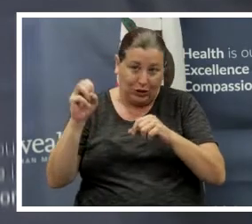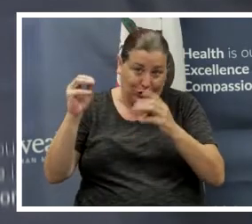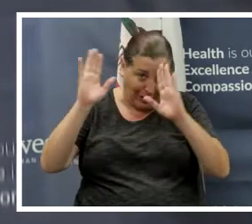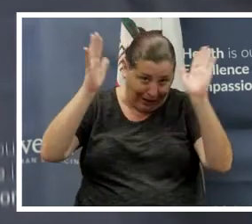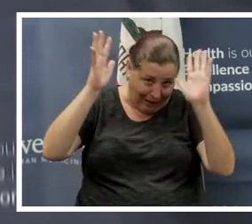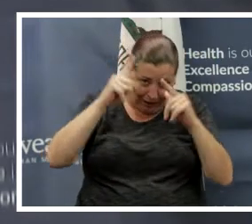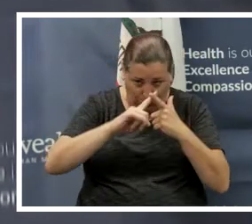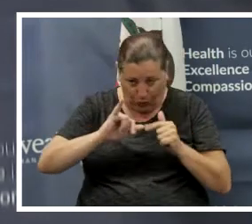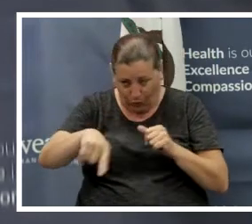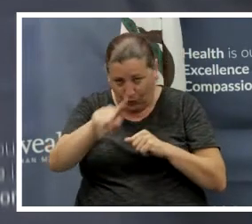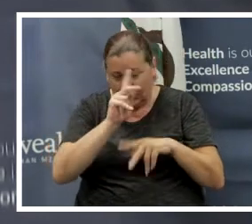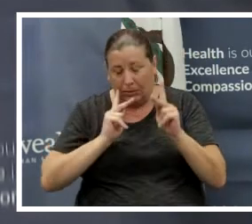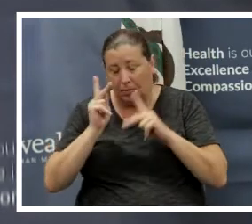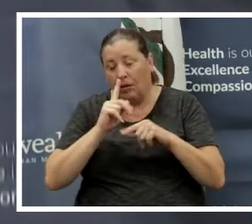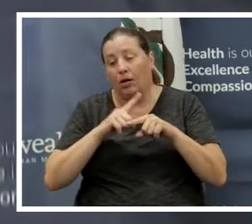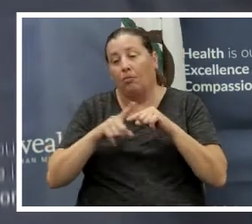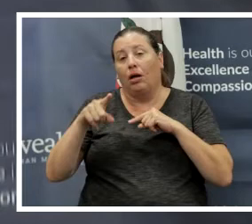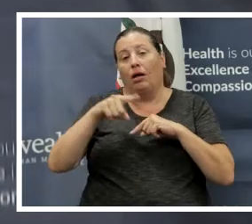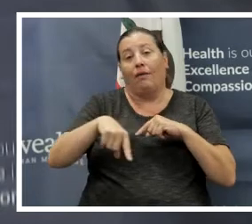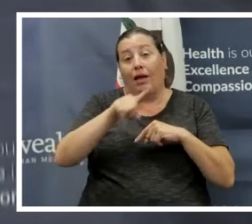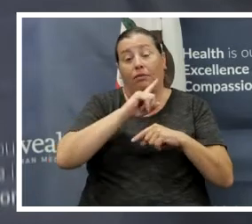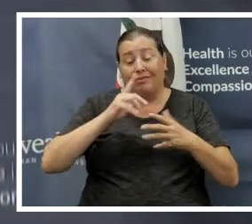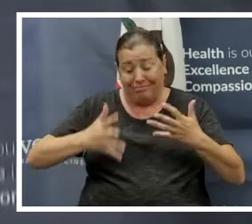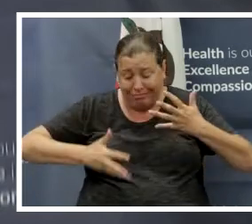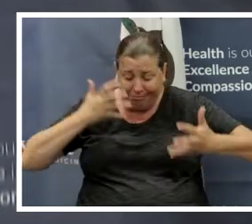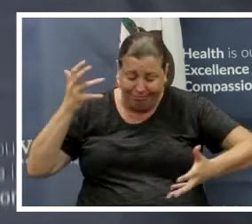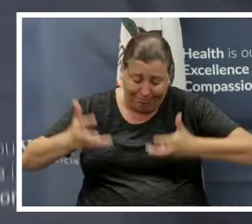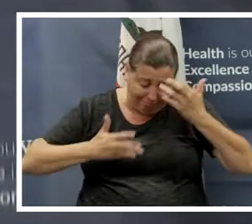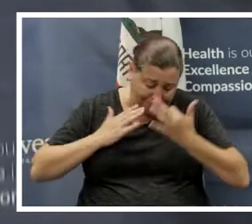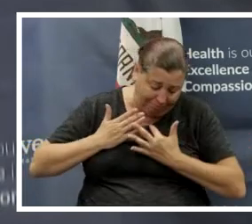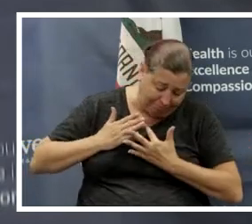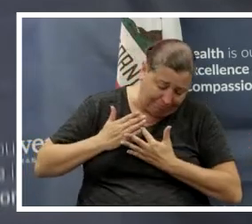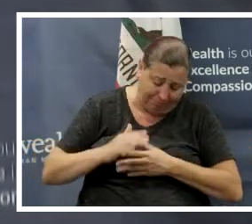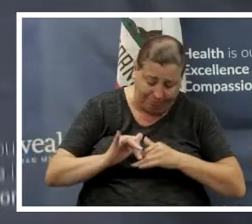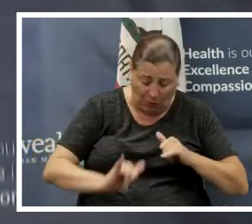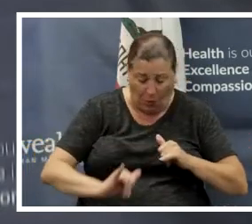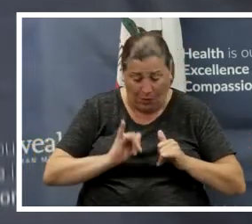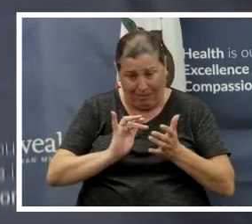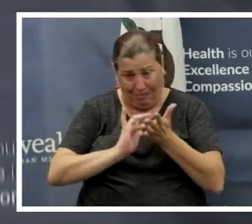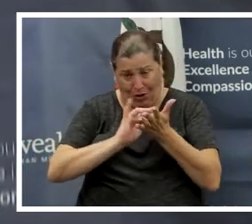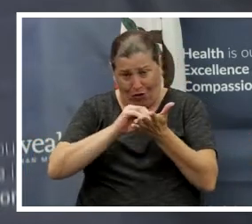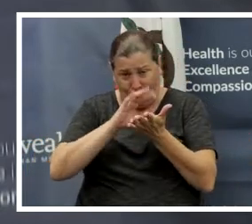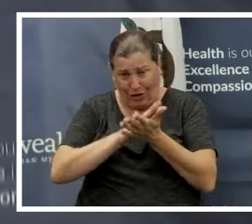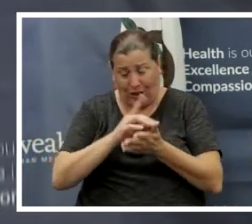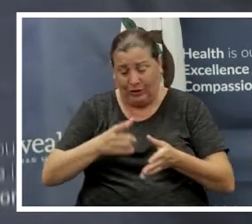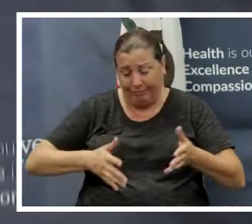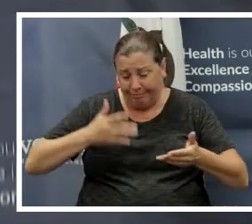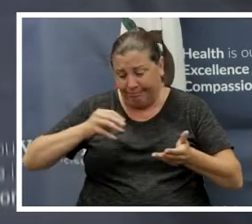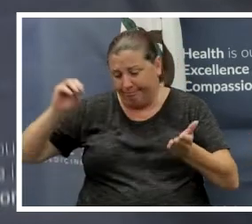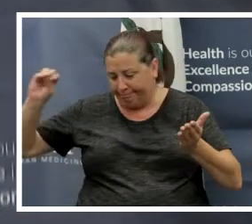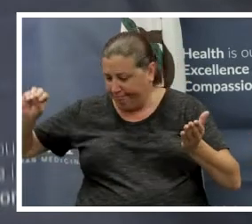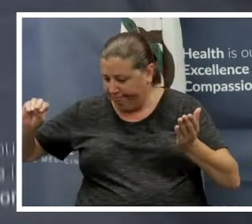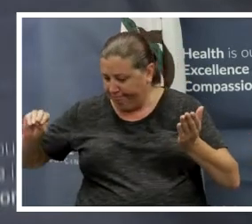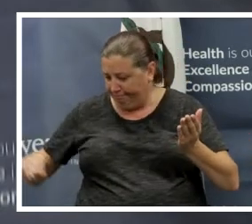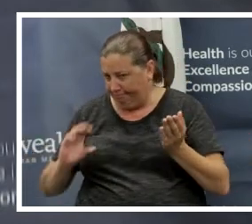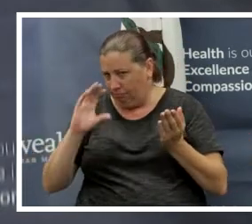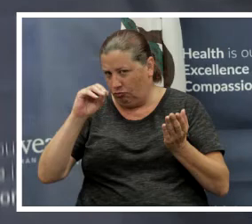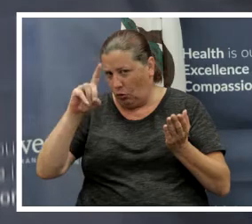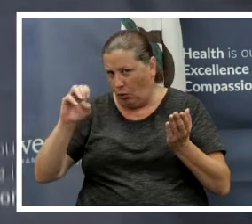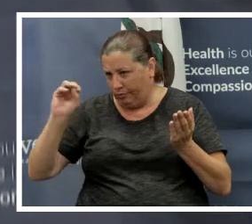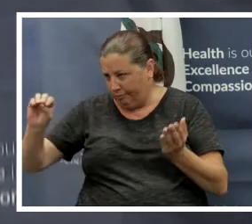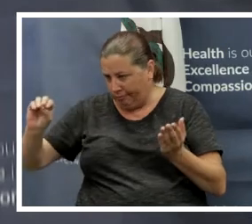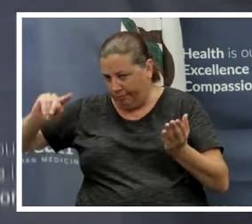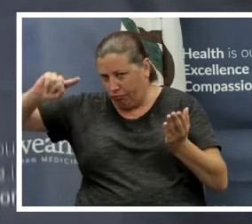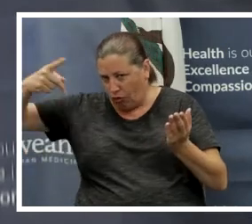people. But they literally pour through that medical record and they code all the things going on with the patient, all the primary and